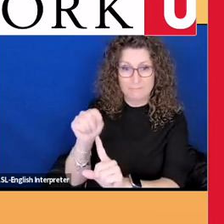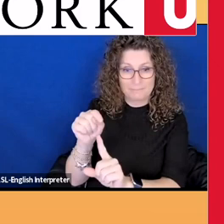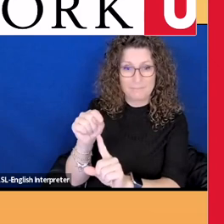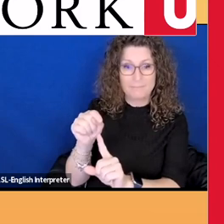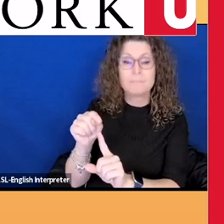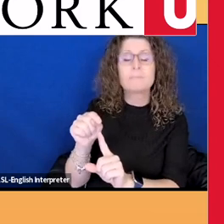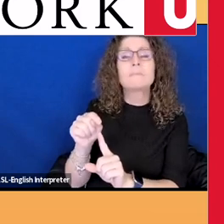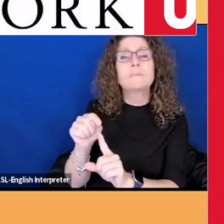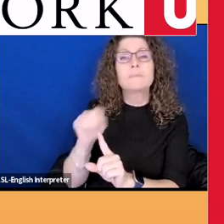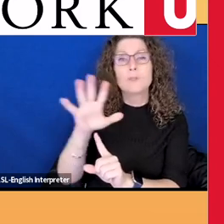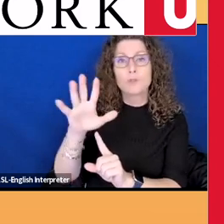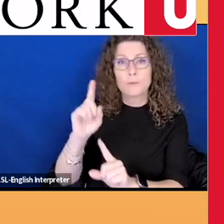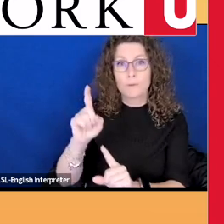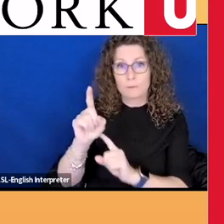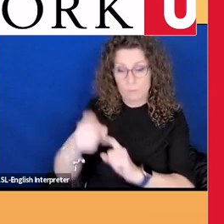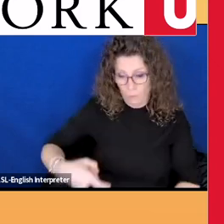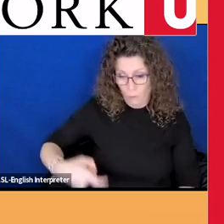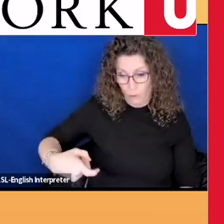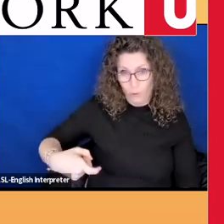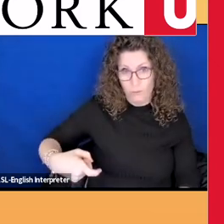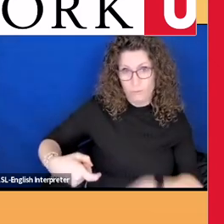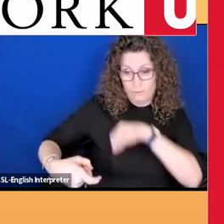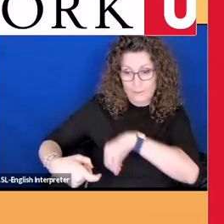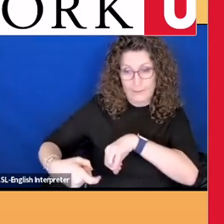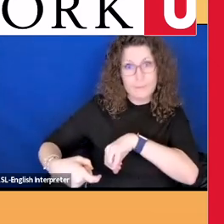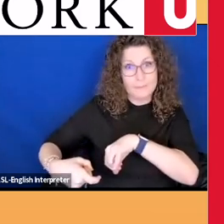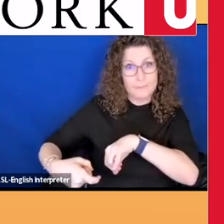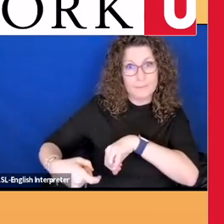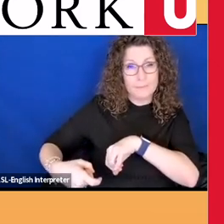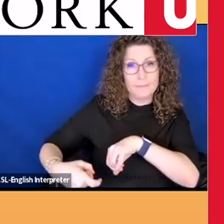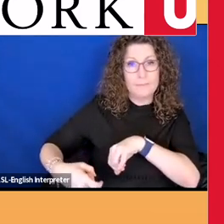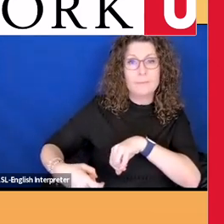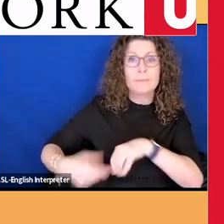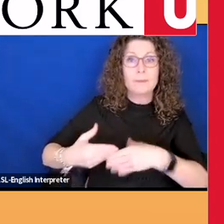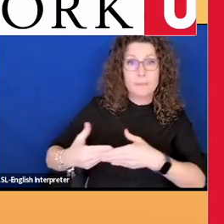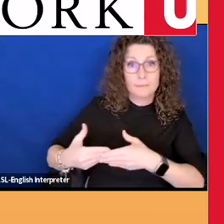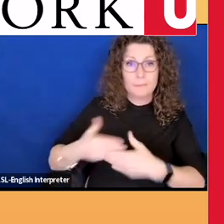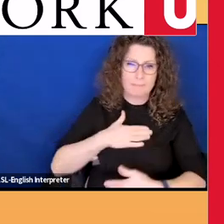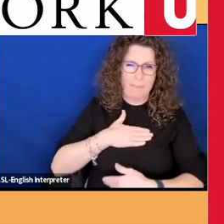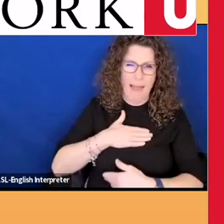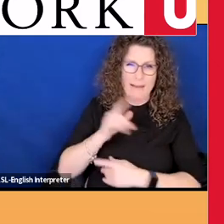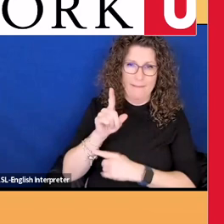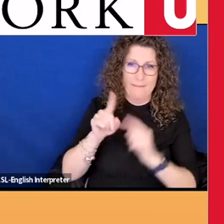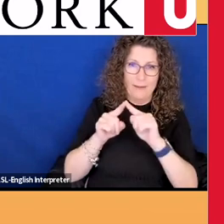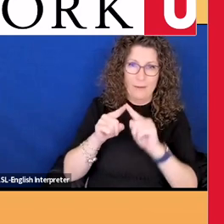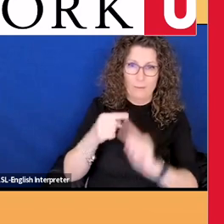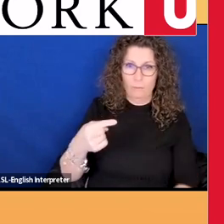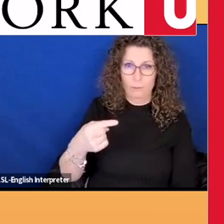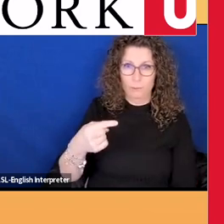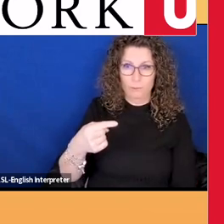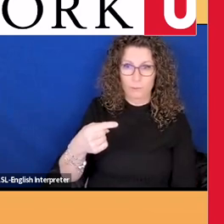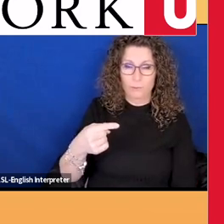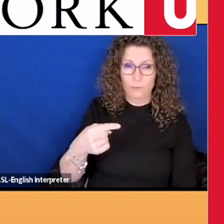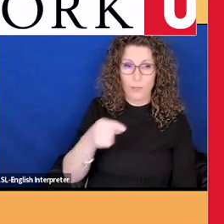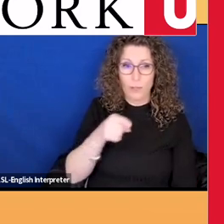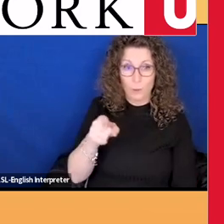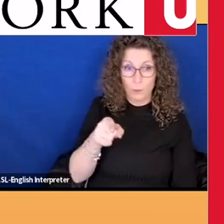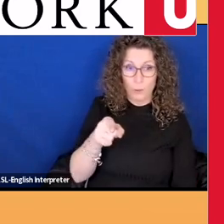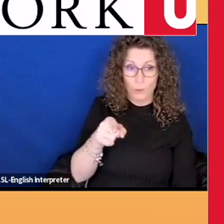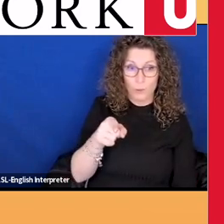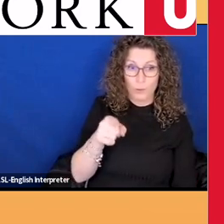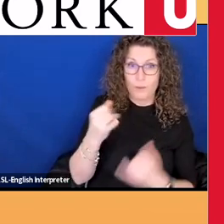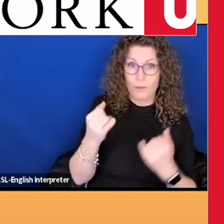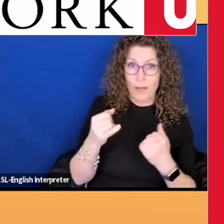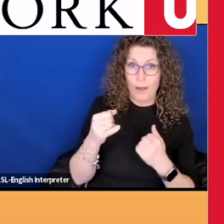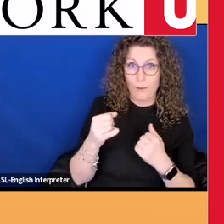Her finger held him in place then, while his finger points towards me and towards you now,